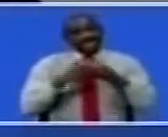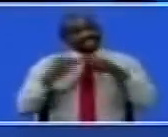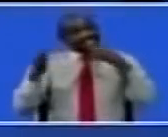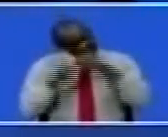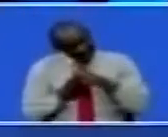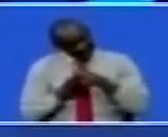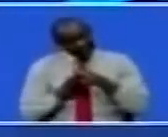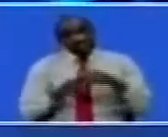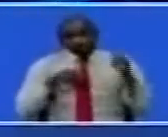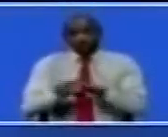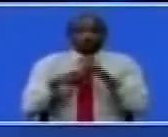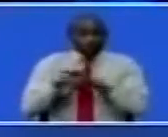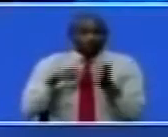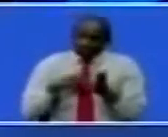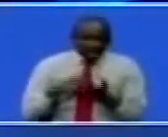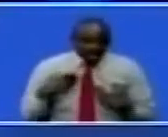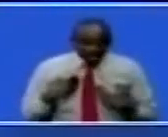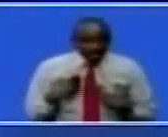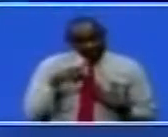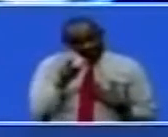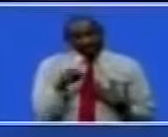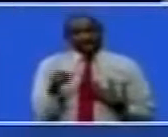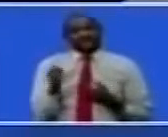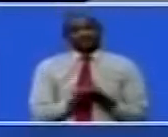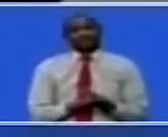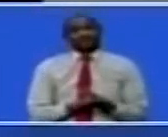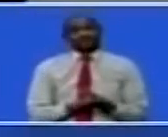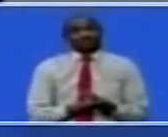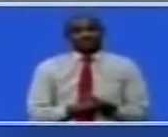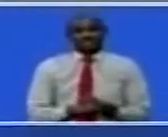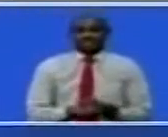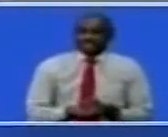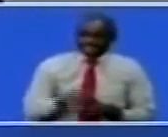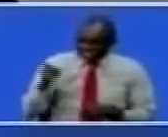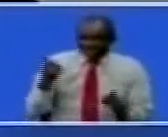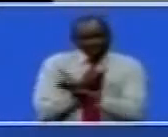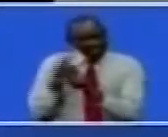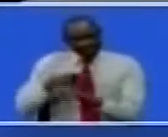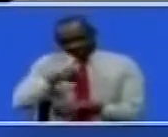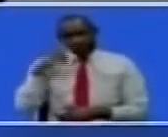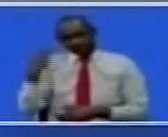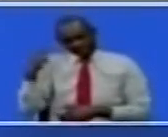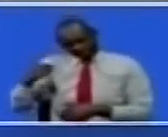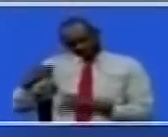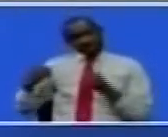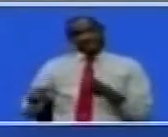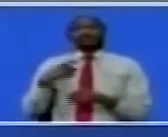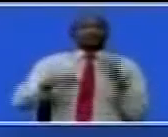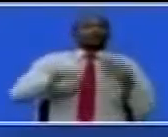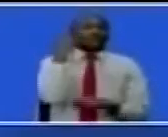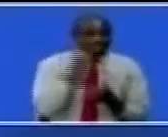mechi 112 waliwapiku wapinzani wake Julian Savea, Michael Hooper, David Pocock, Alan Jones na kutua taji